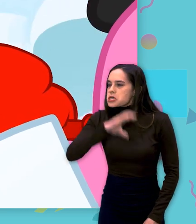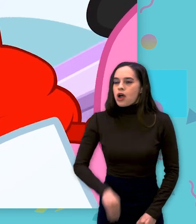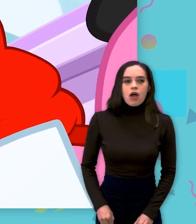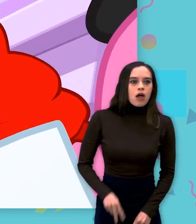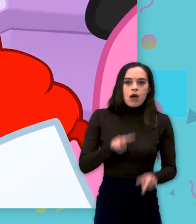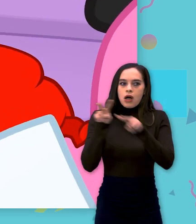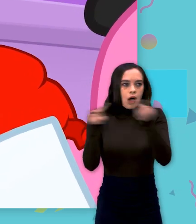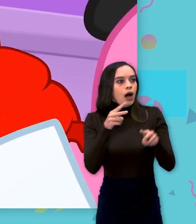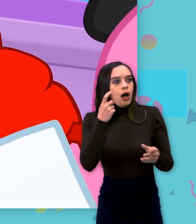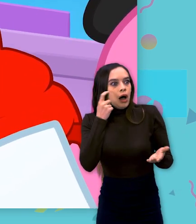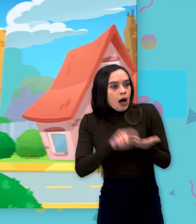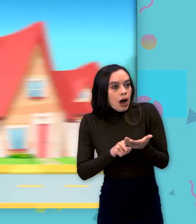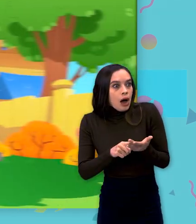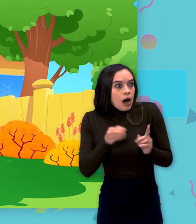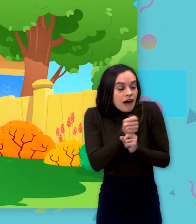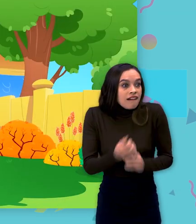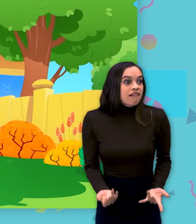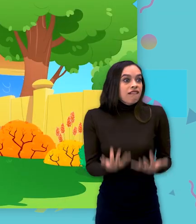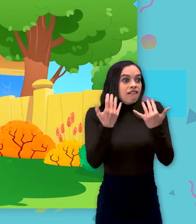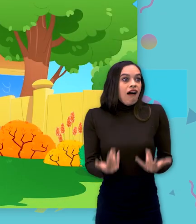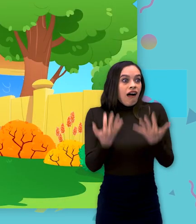Look, there's a fire over there.